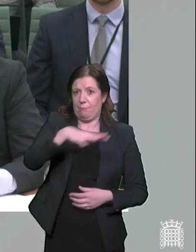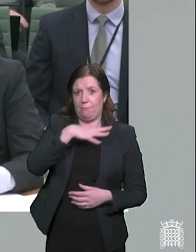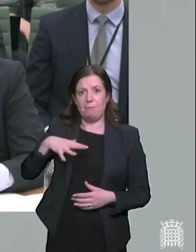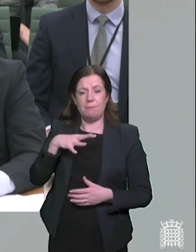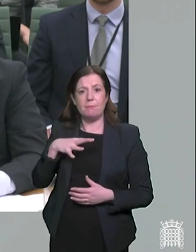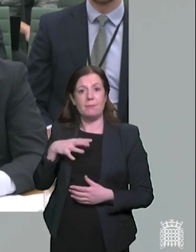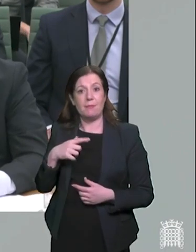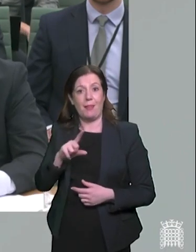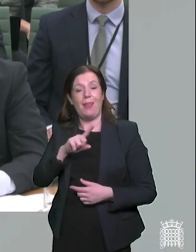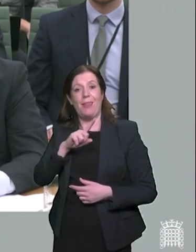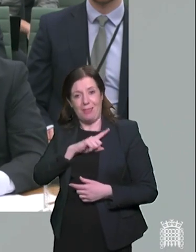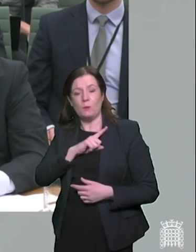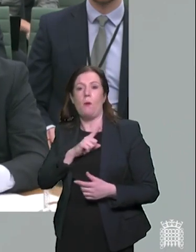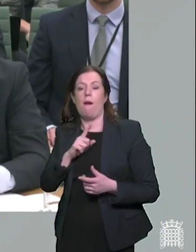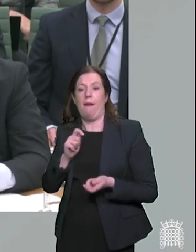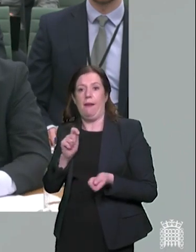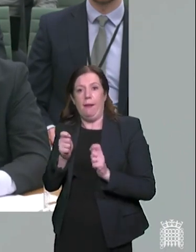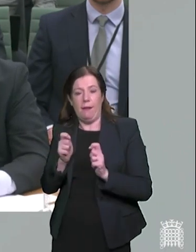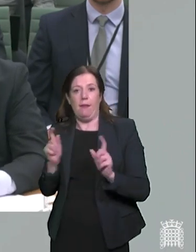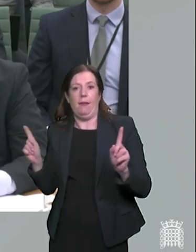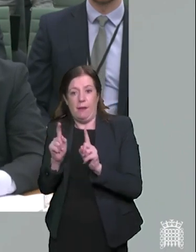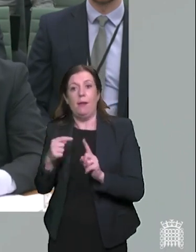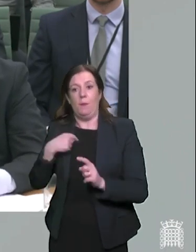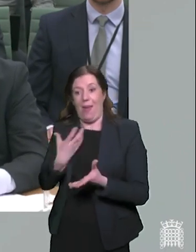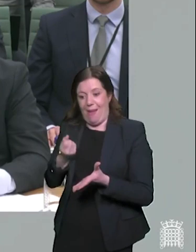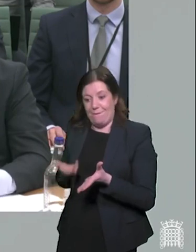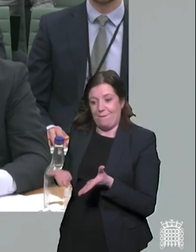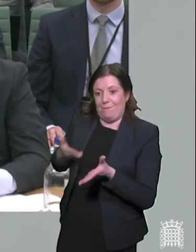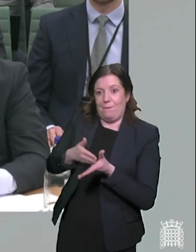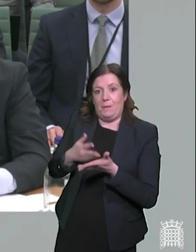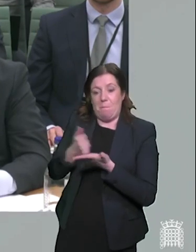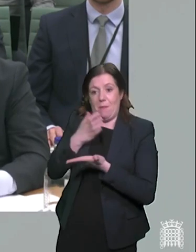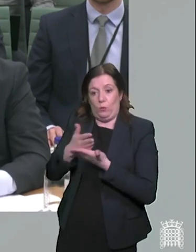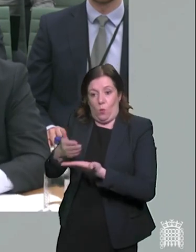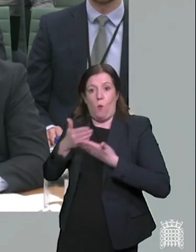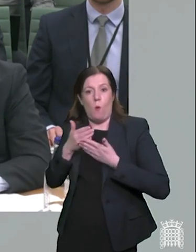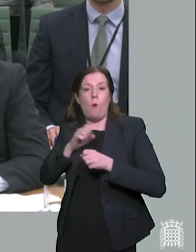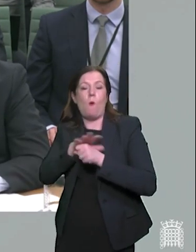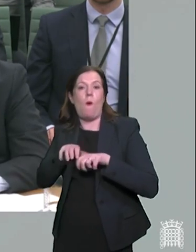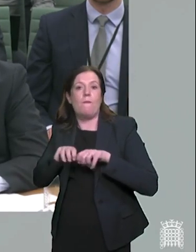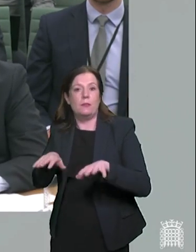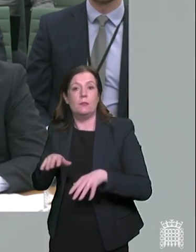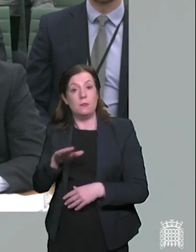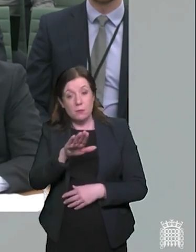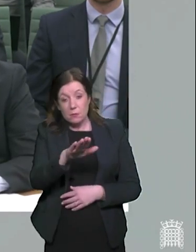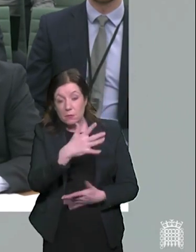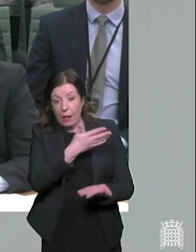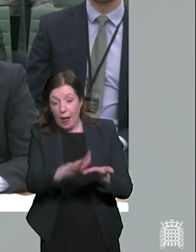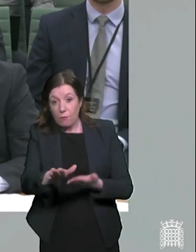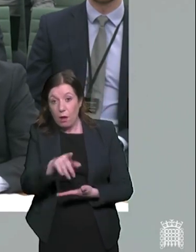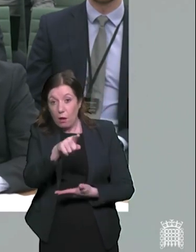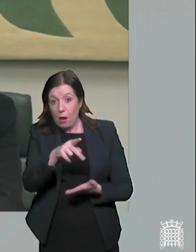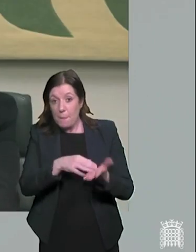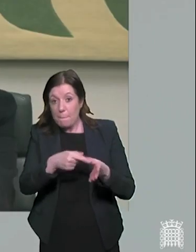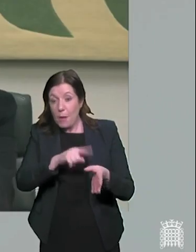operating, provided you had mitigations. Okay, and so that was my belief, and it remains. You're sticking with